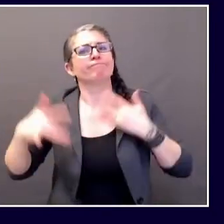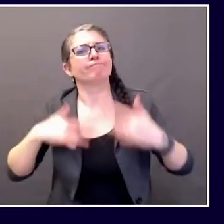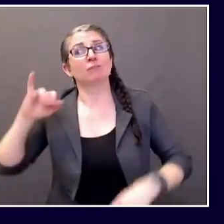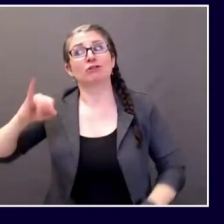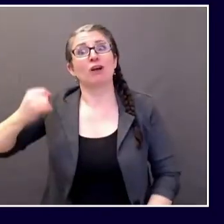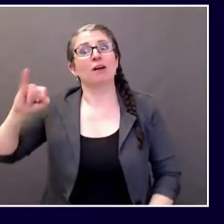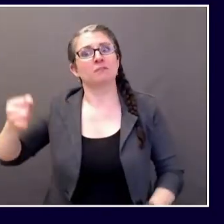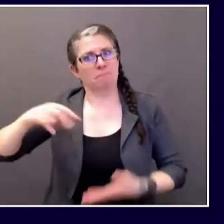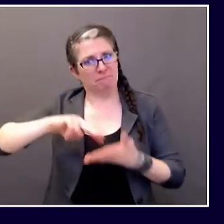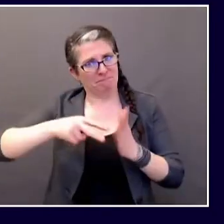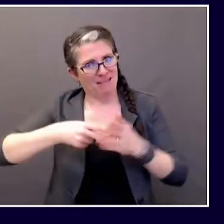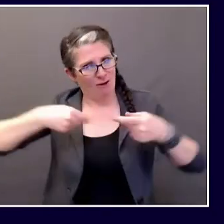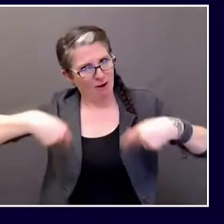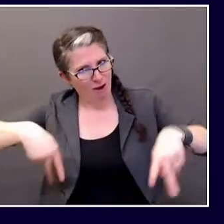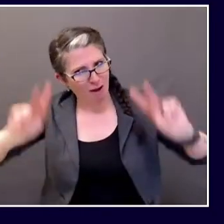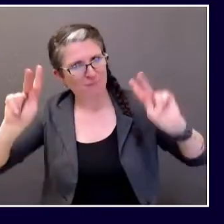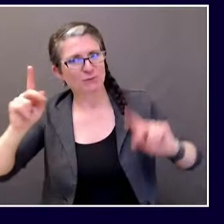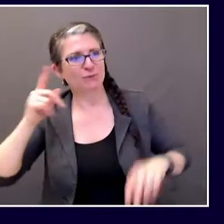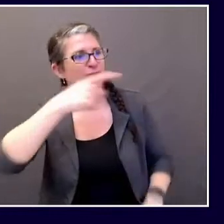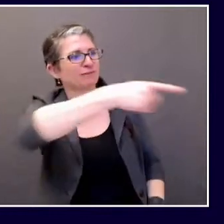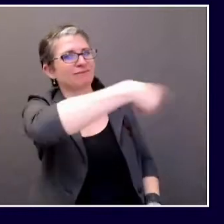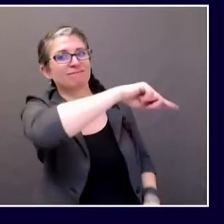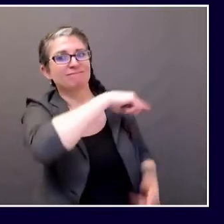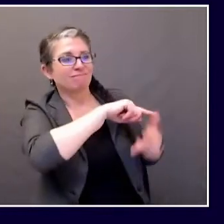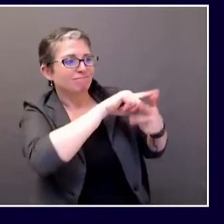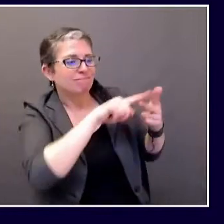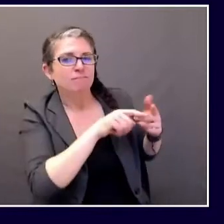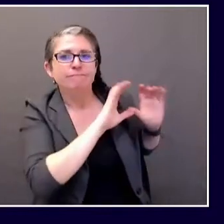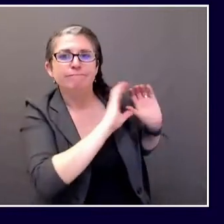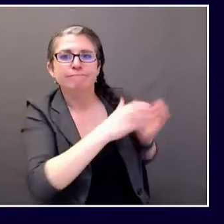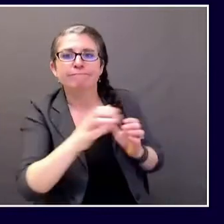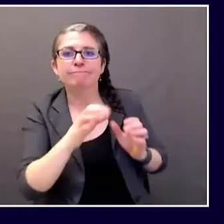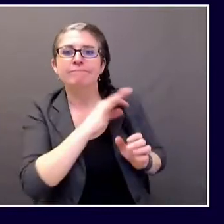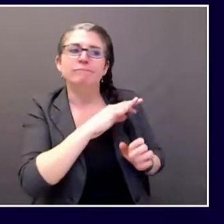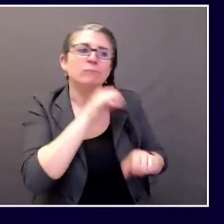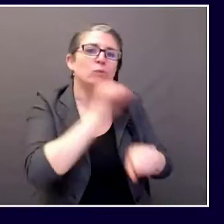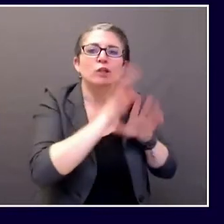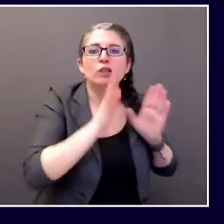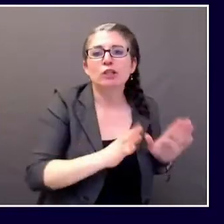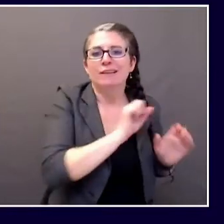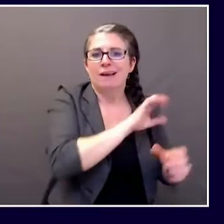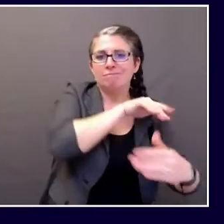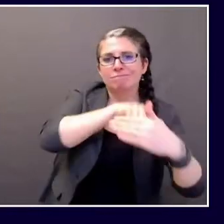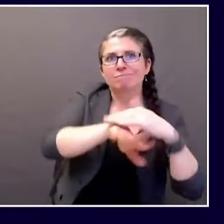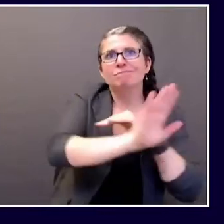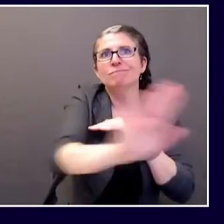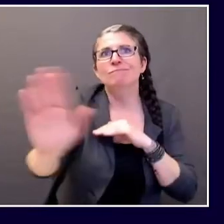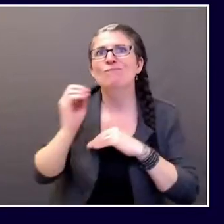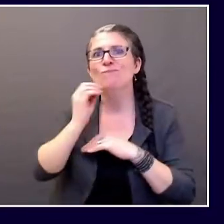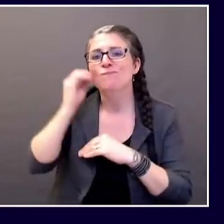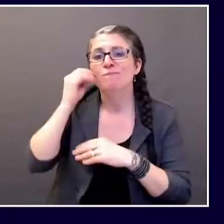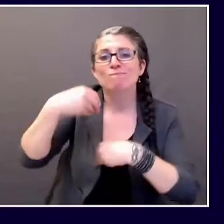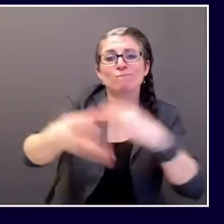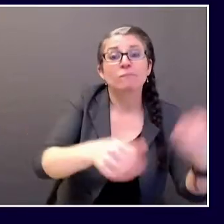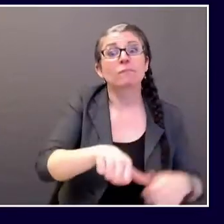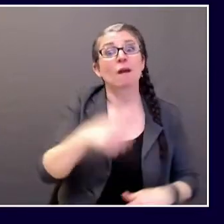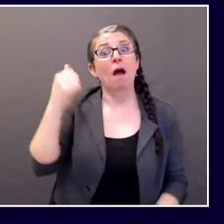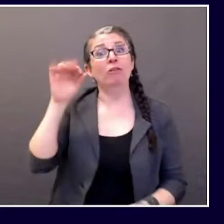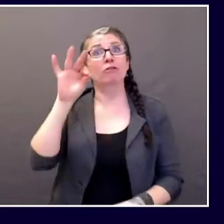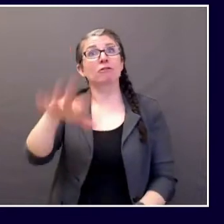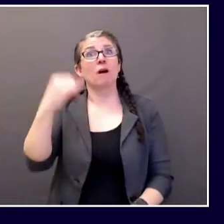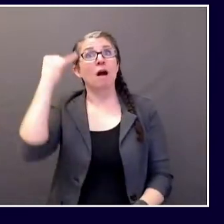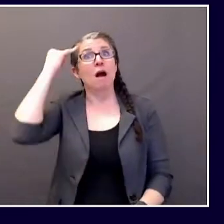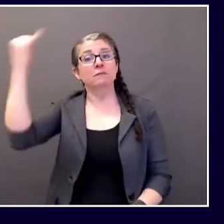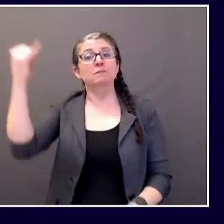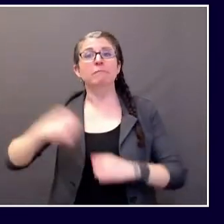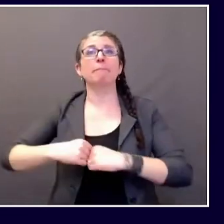be like drive-through clinics that were maybe not fixed large scale like we've seen, but maybe a few days a week trying to process as